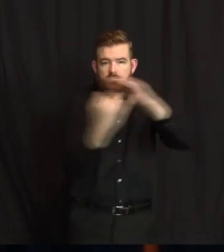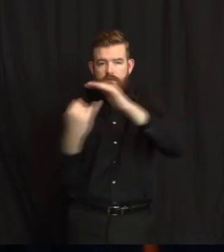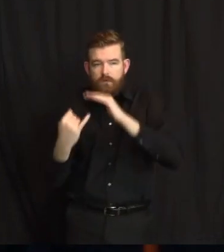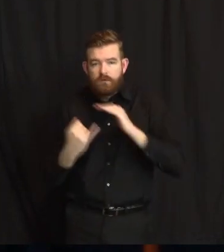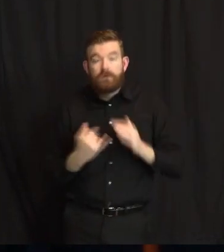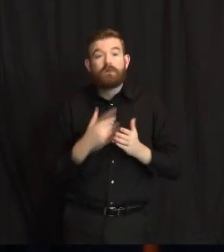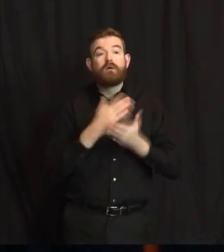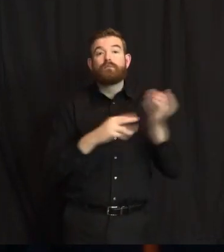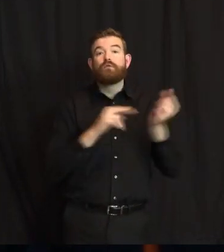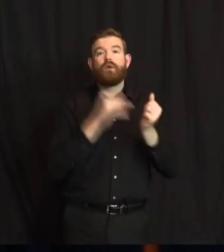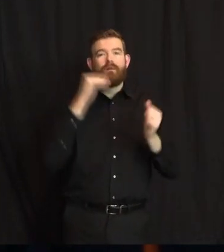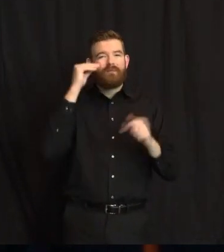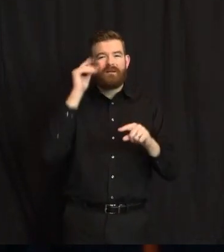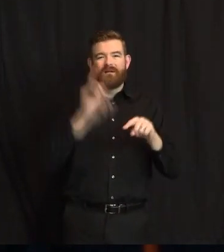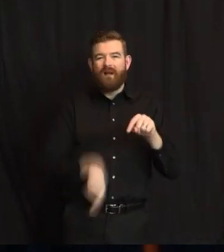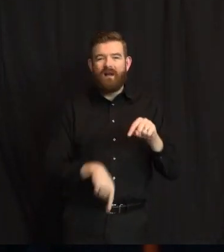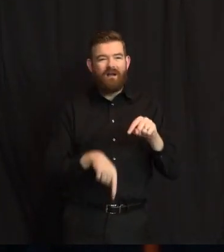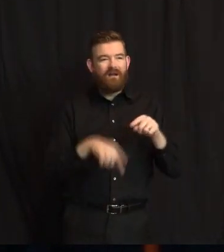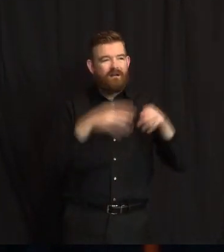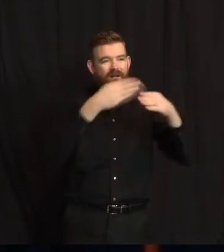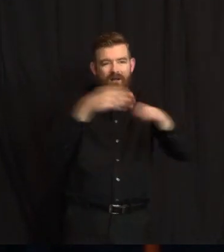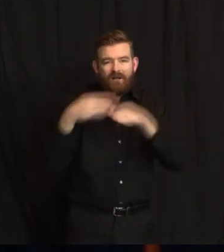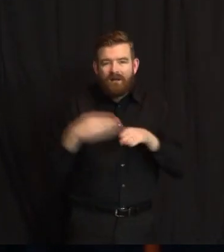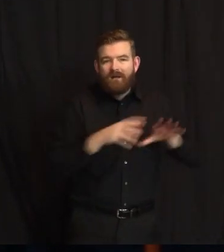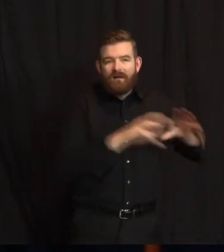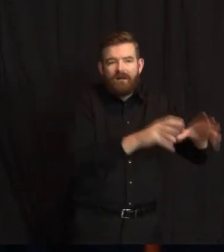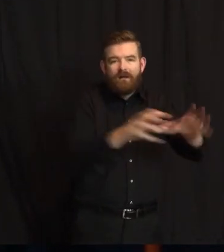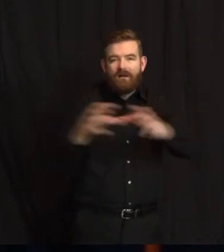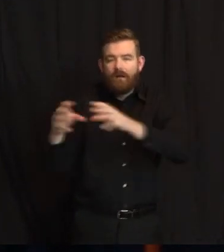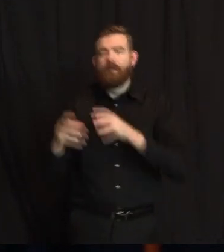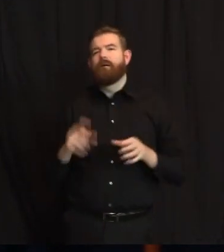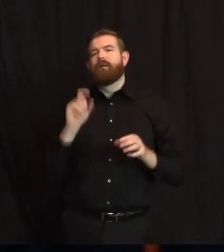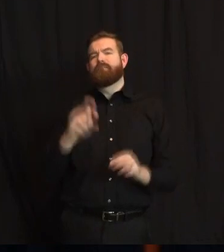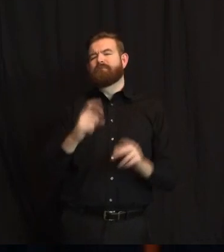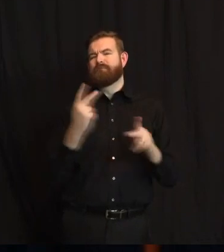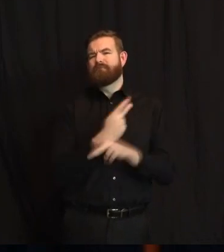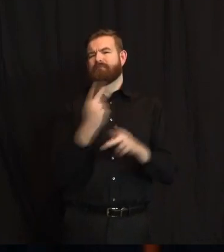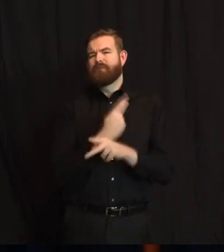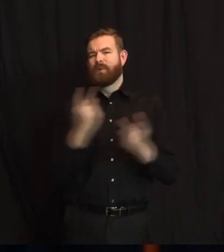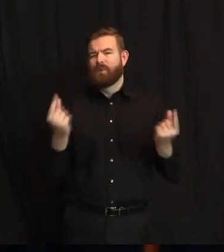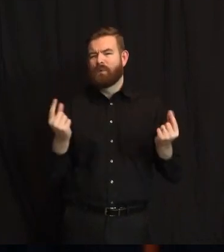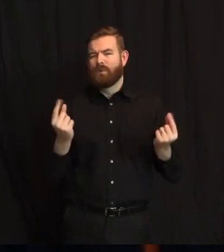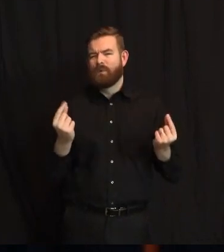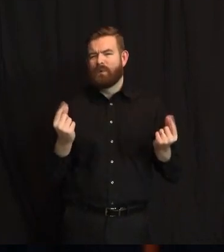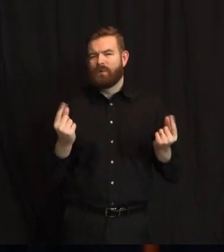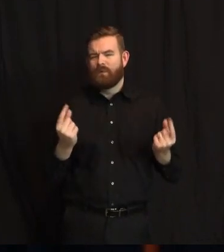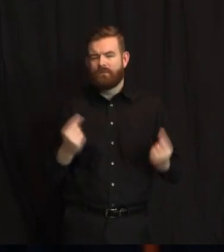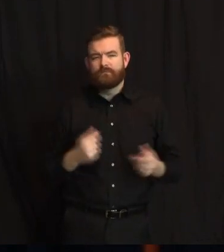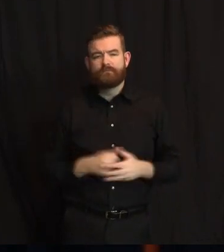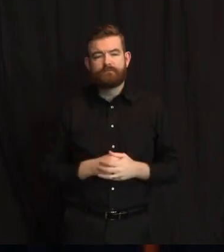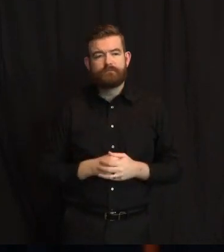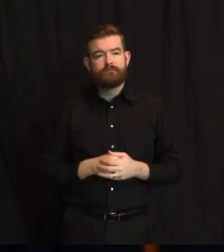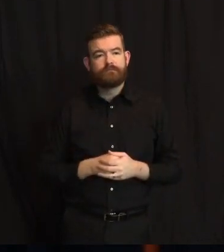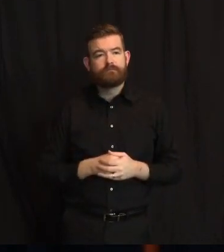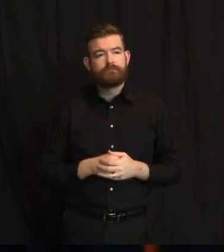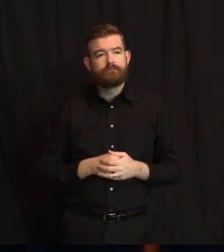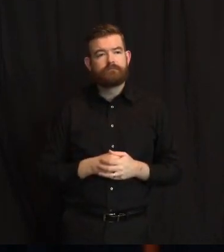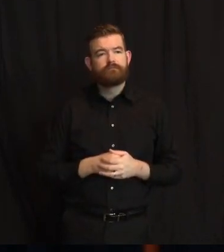they have the PPE to take care of all their patients in the same way, which means considering that